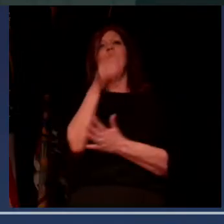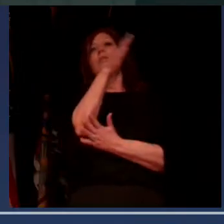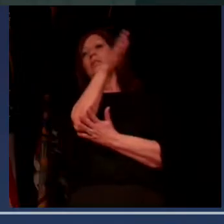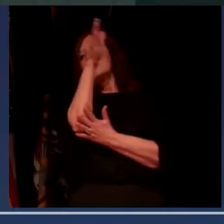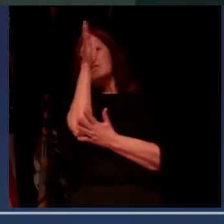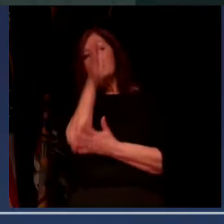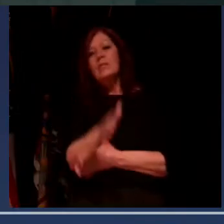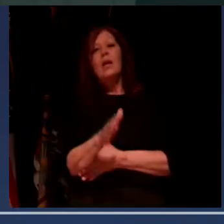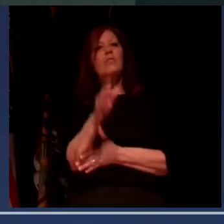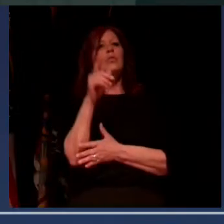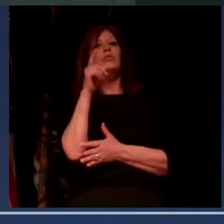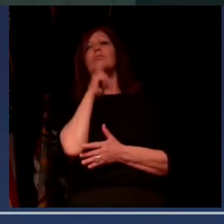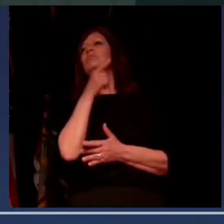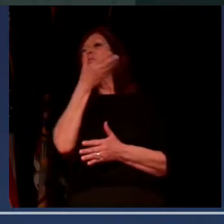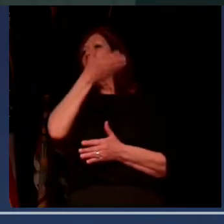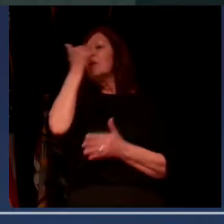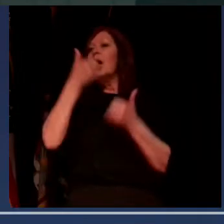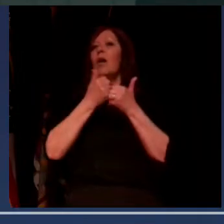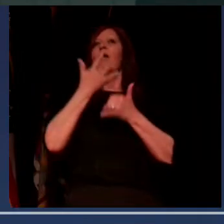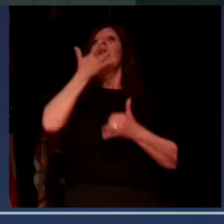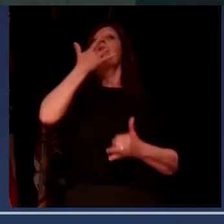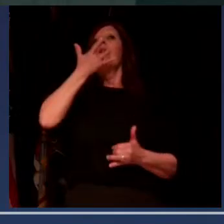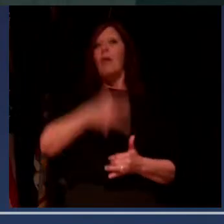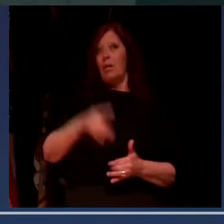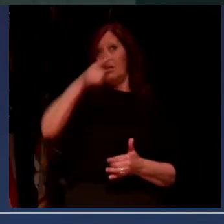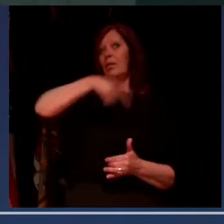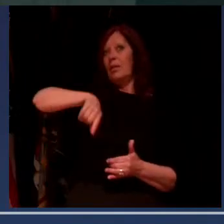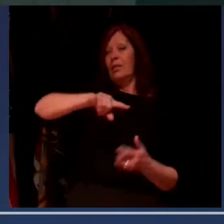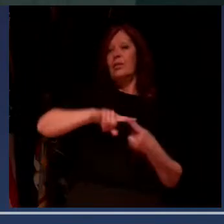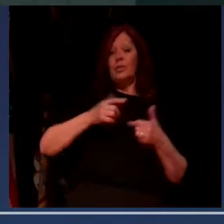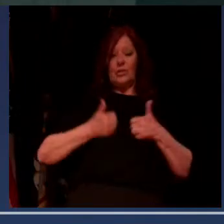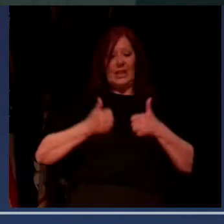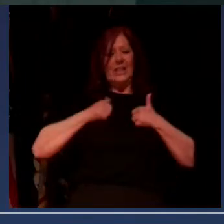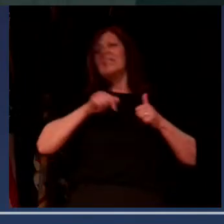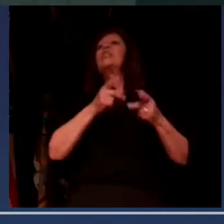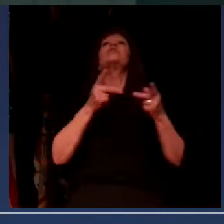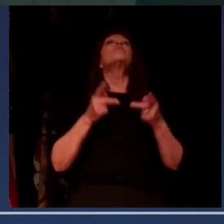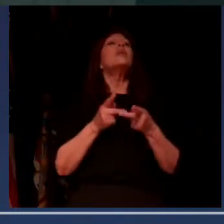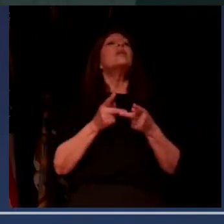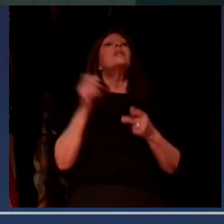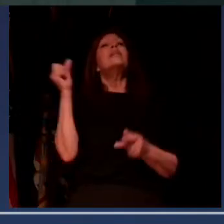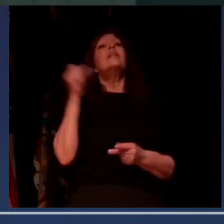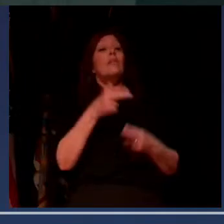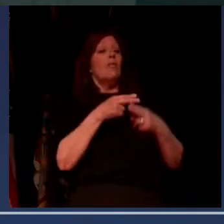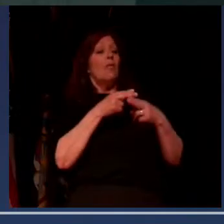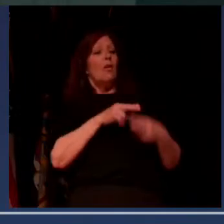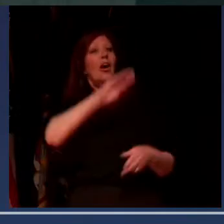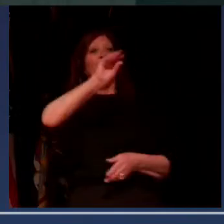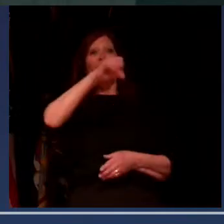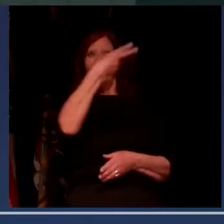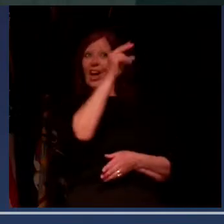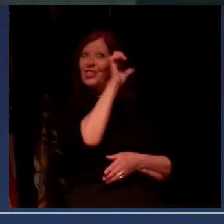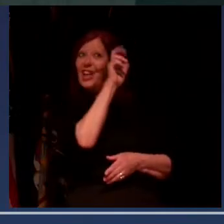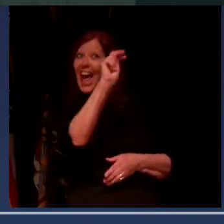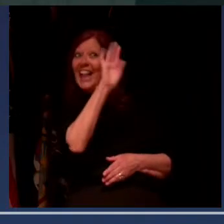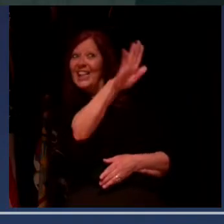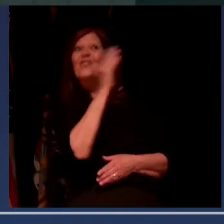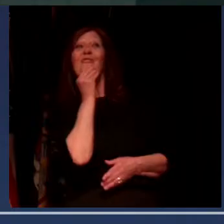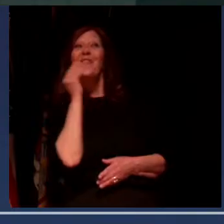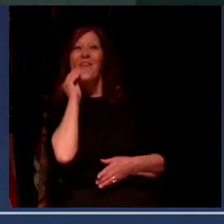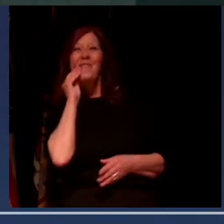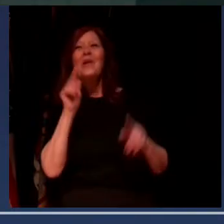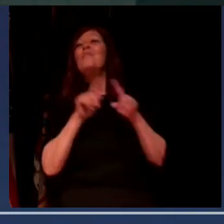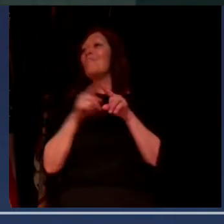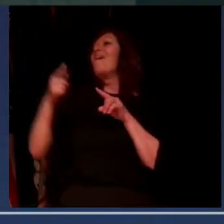for granted just how very lucky we are to live in this place that not only calls Josh Allen home, but all of